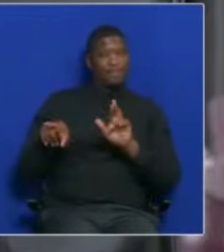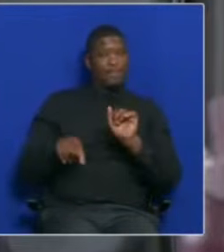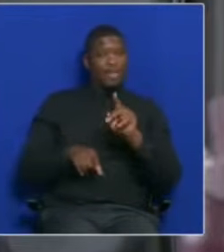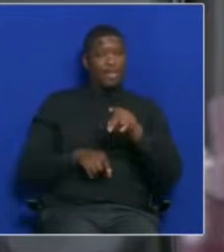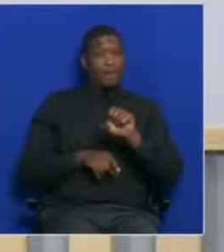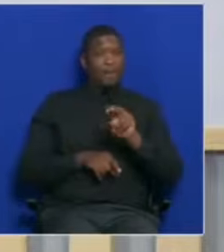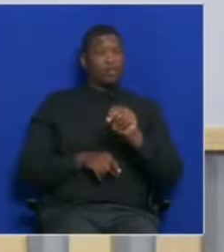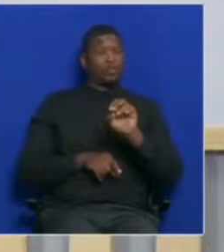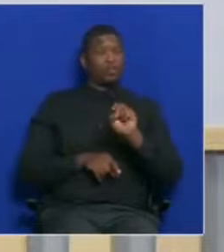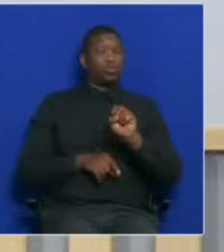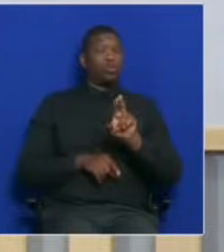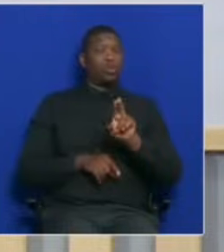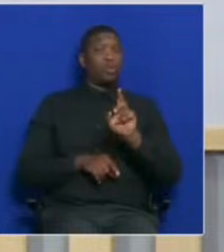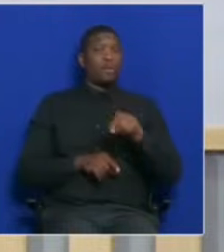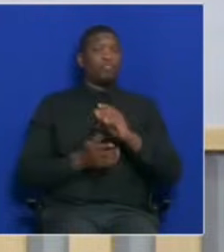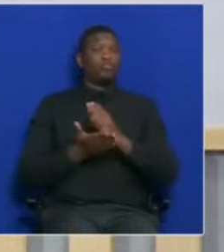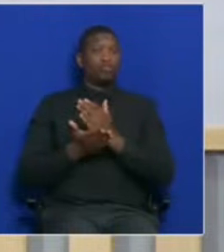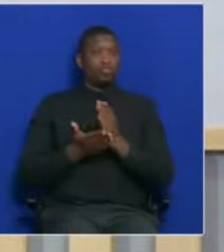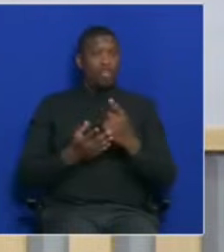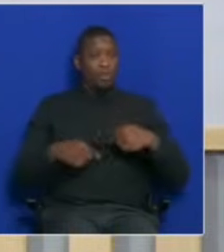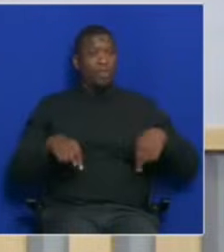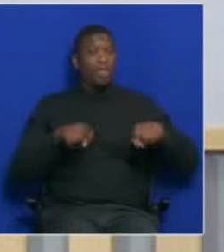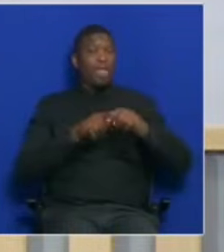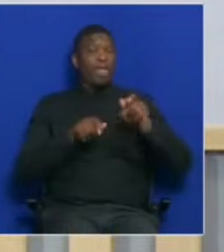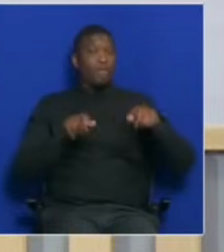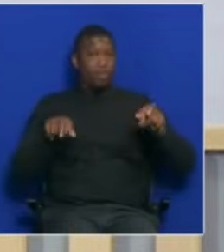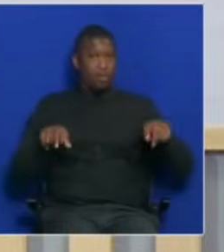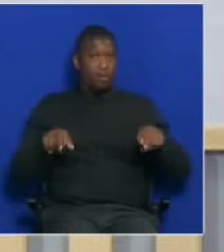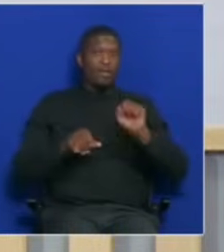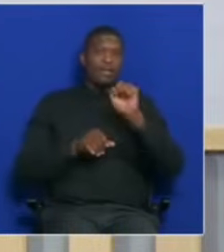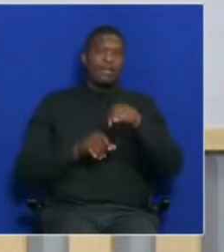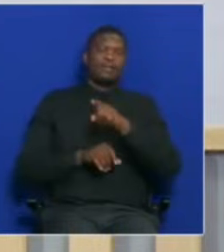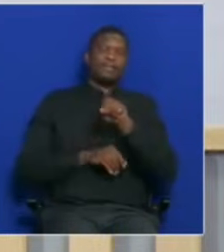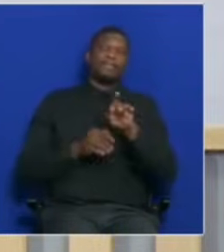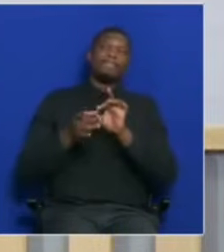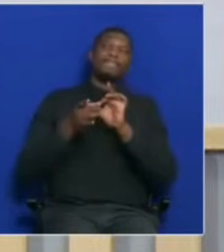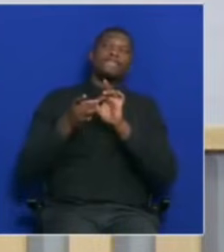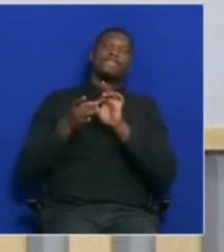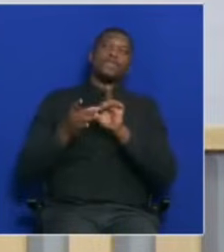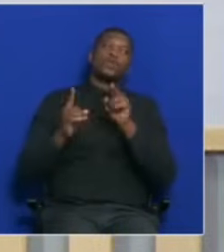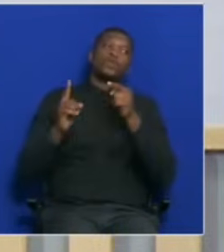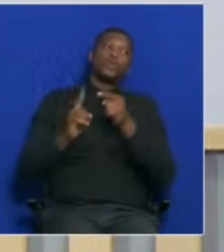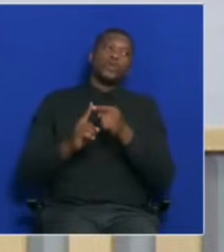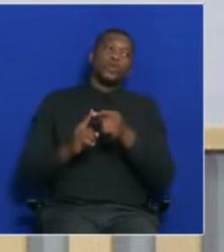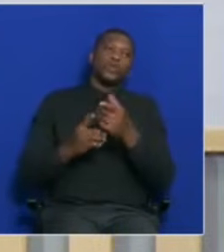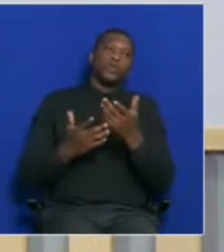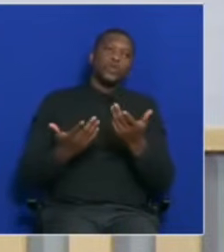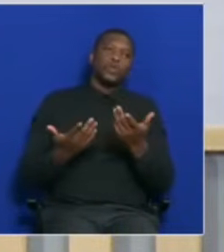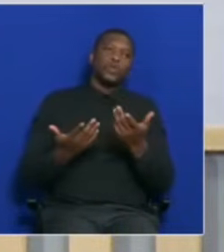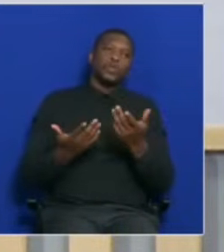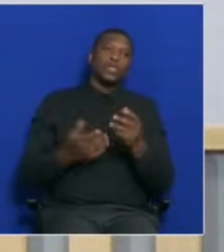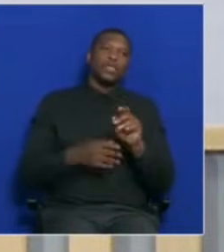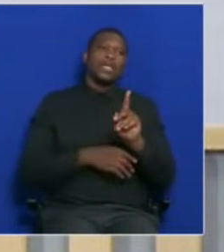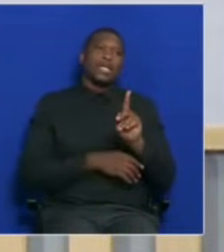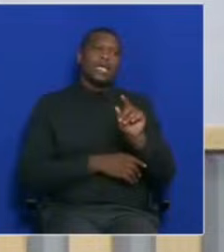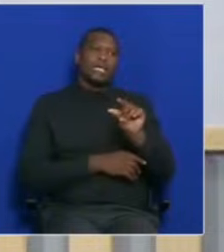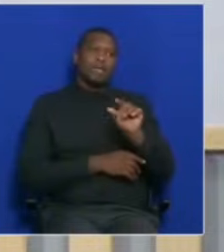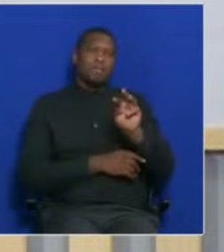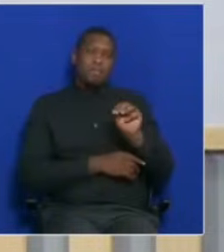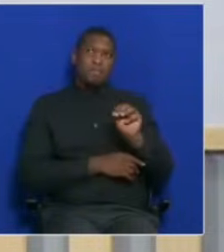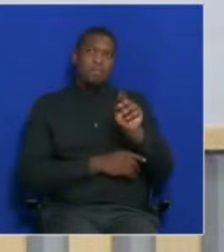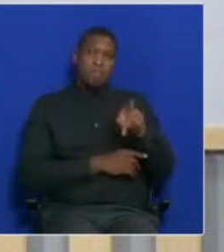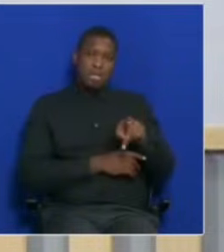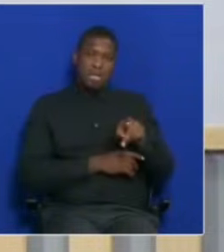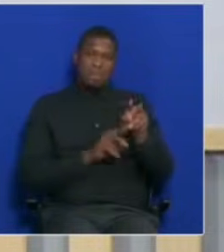everyone. Yes, that was in relation to the KJP matter where there was